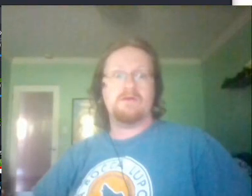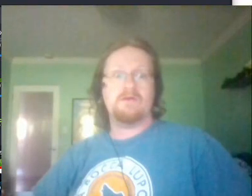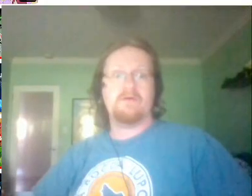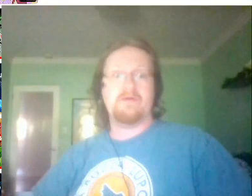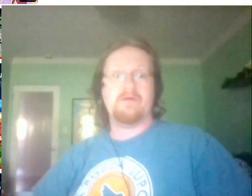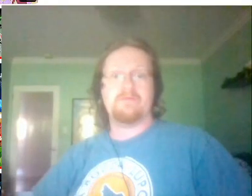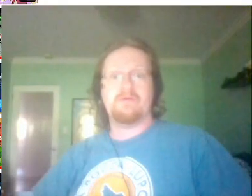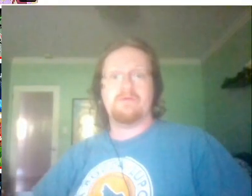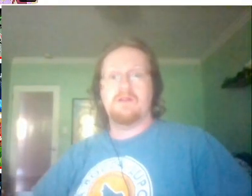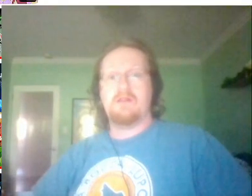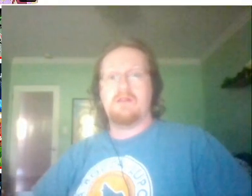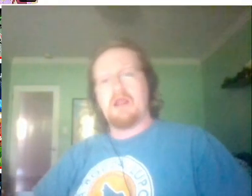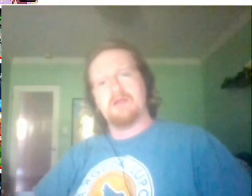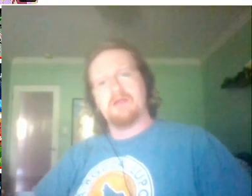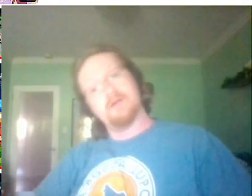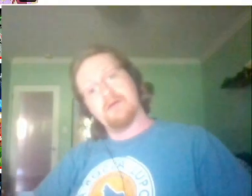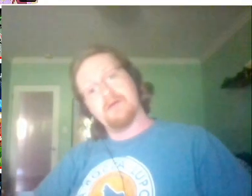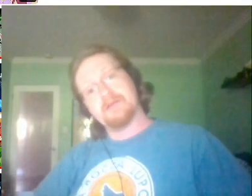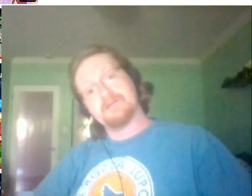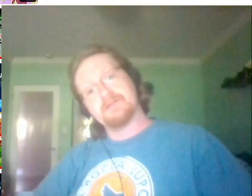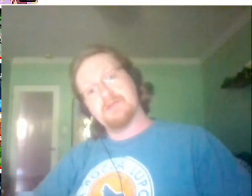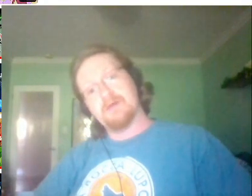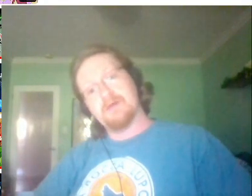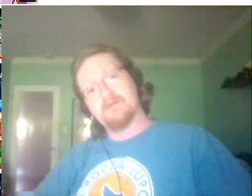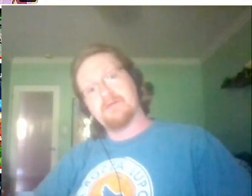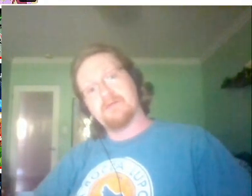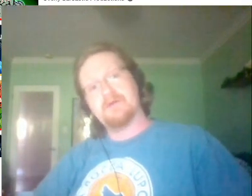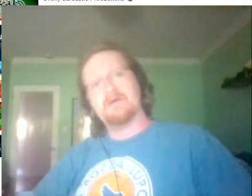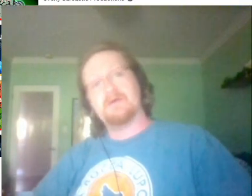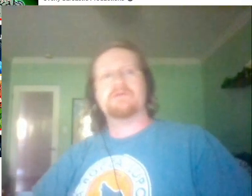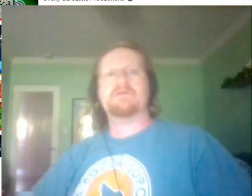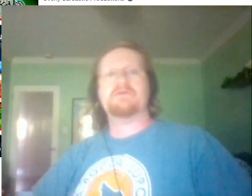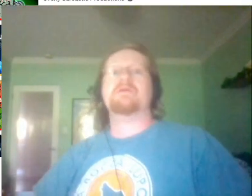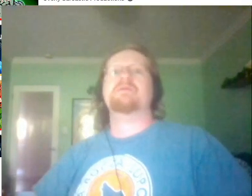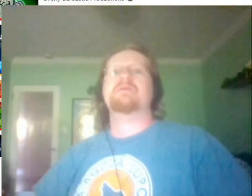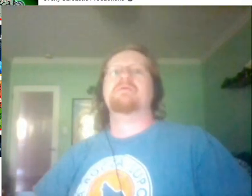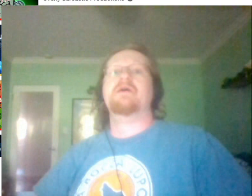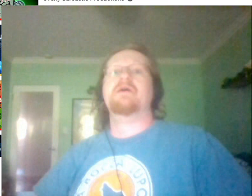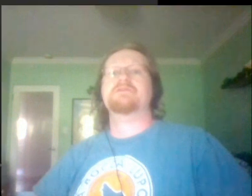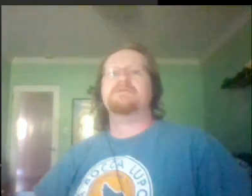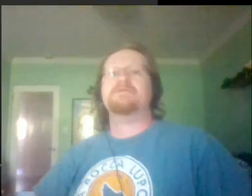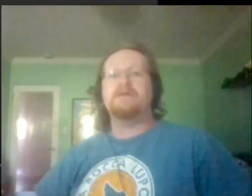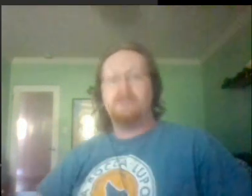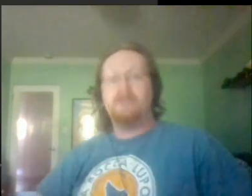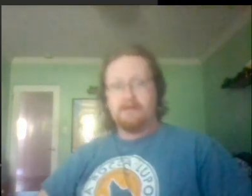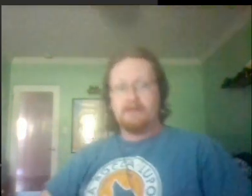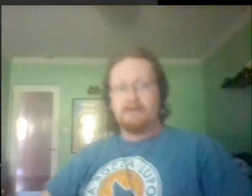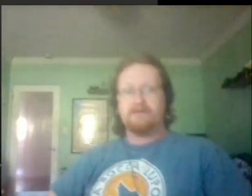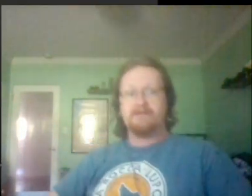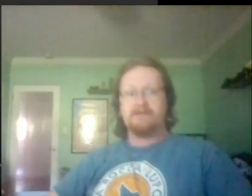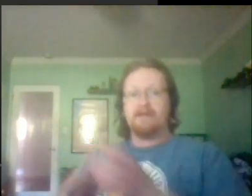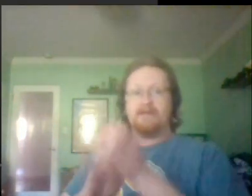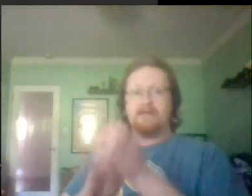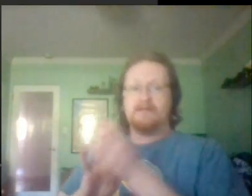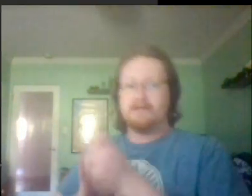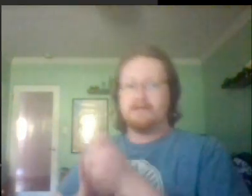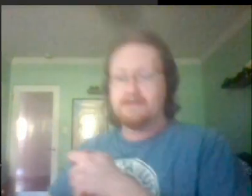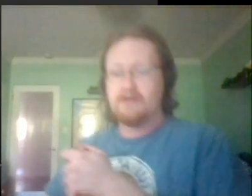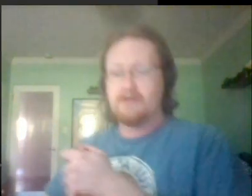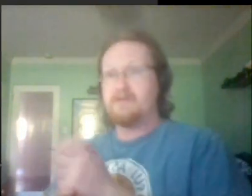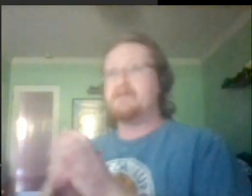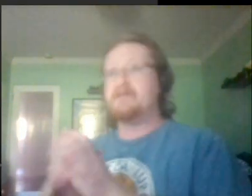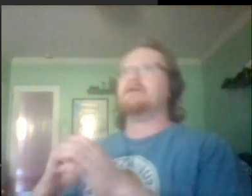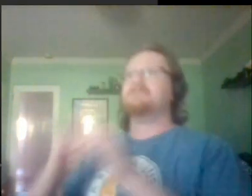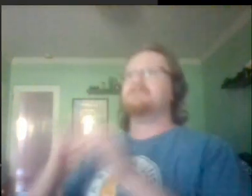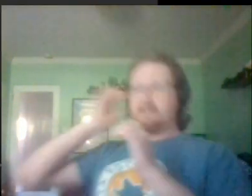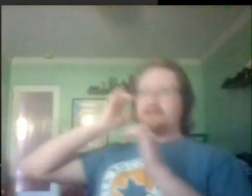Err, no effo- No edits, low effort Strong Bad email reaction Here in the Tyrant Stand Let's get